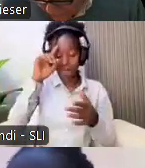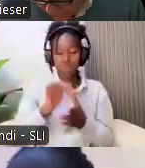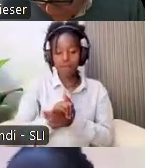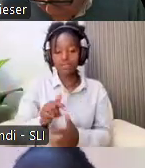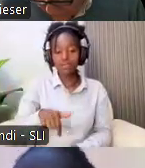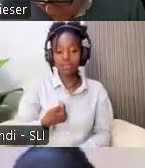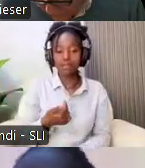have